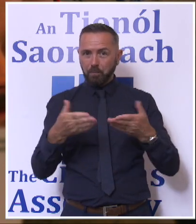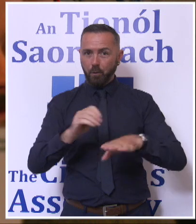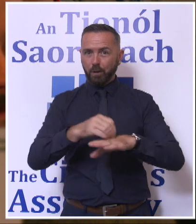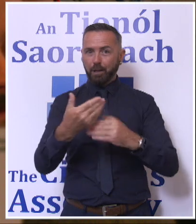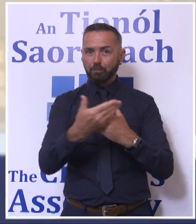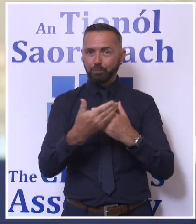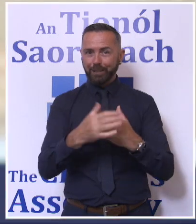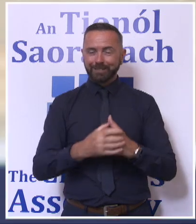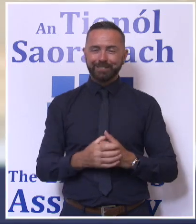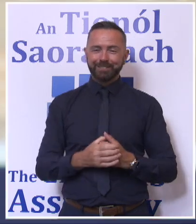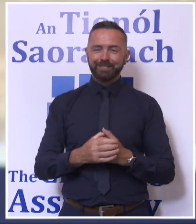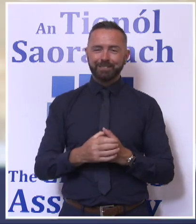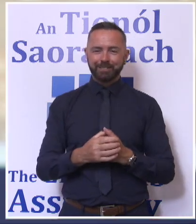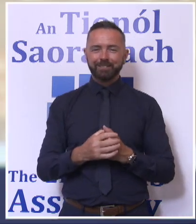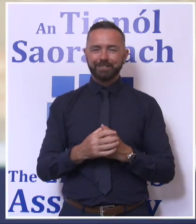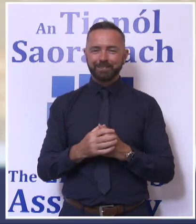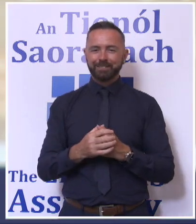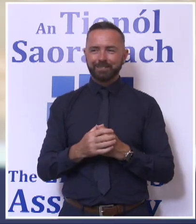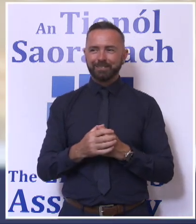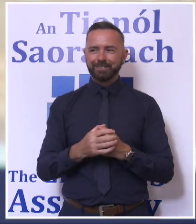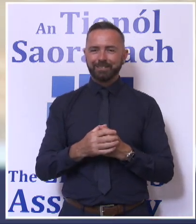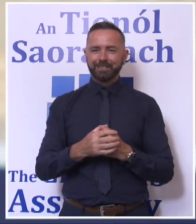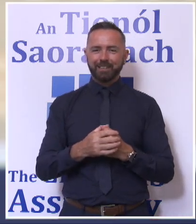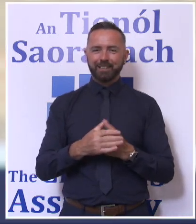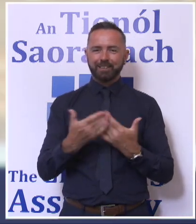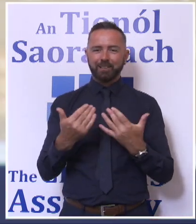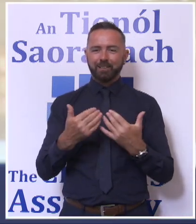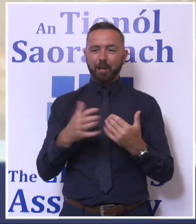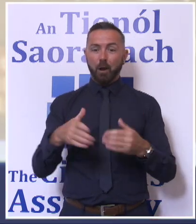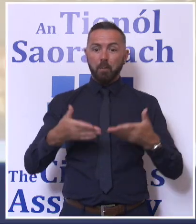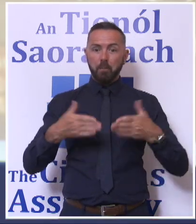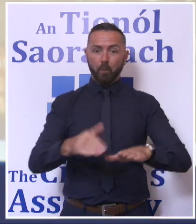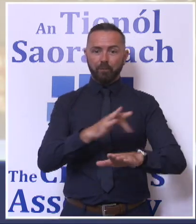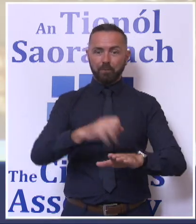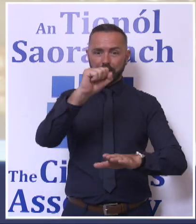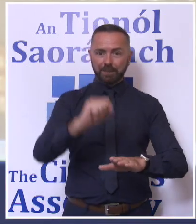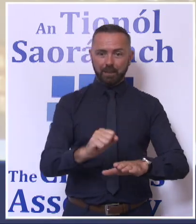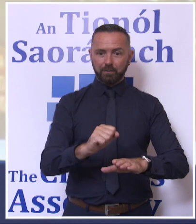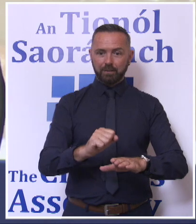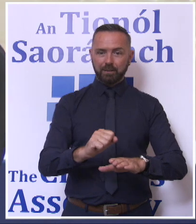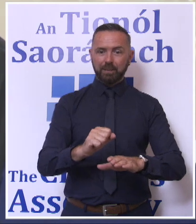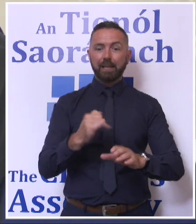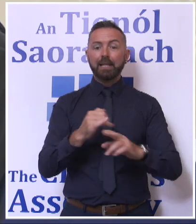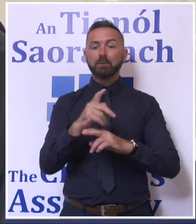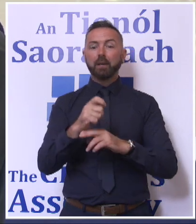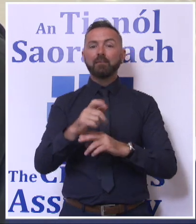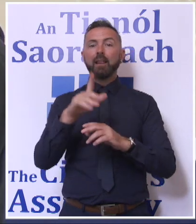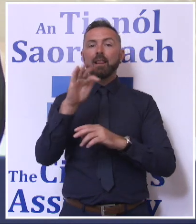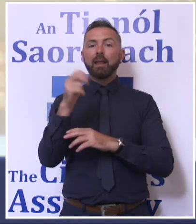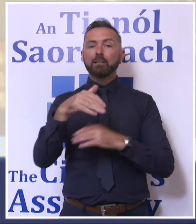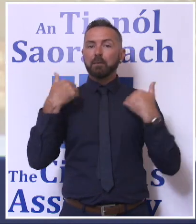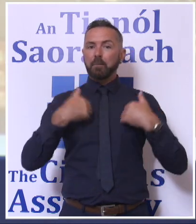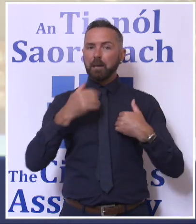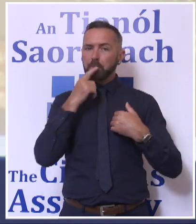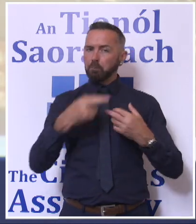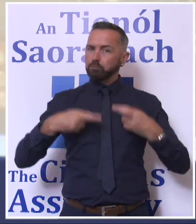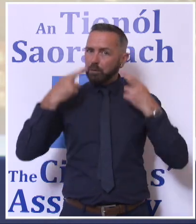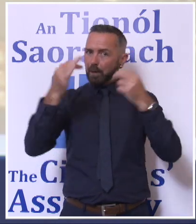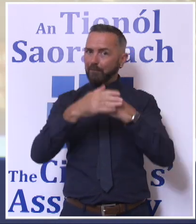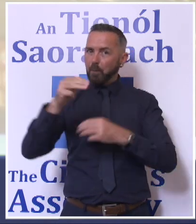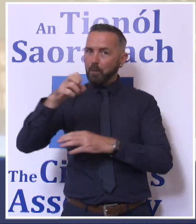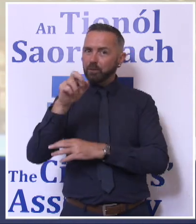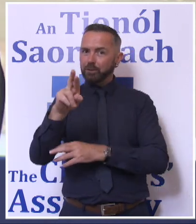guiding principle. So we need to ensure that we allow the full spectrum of views to be heard on every issue from all of you, including